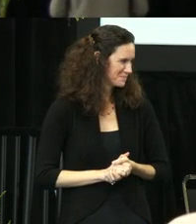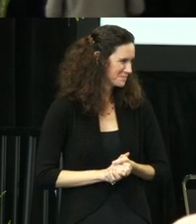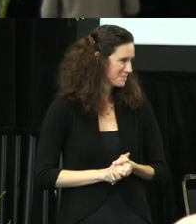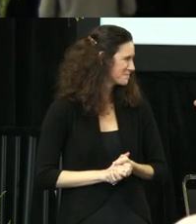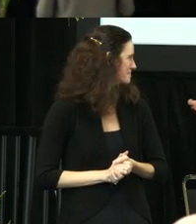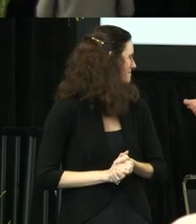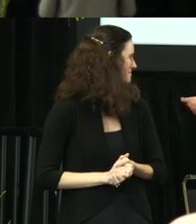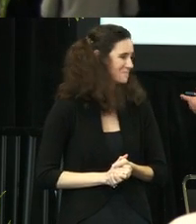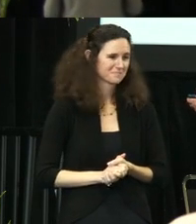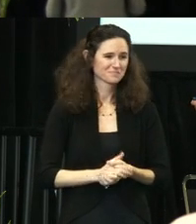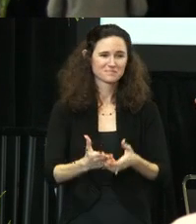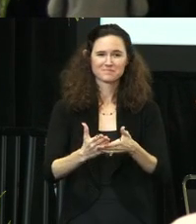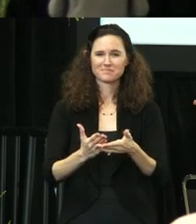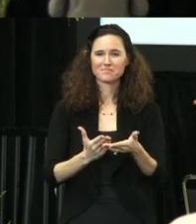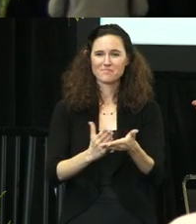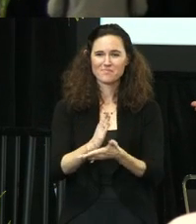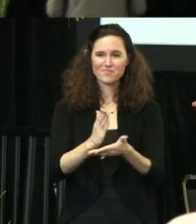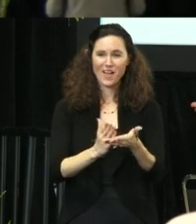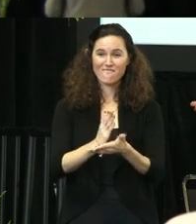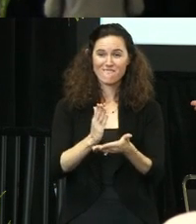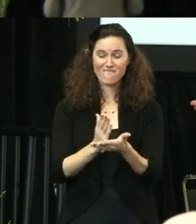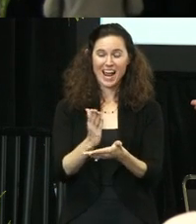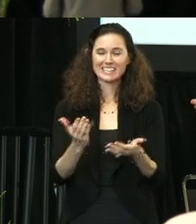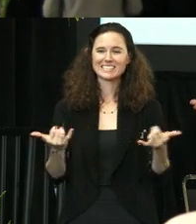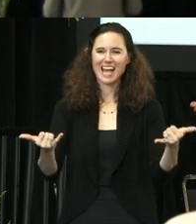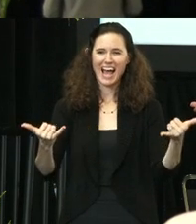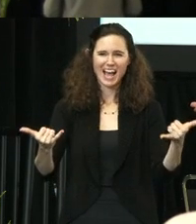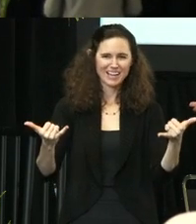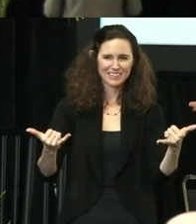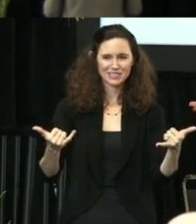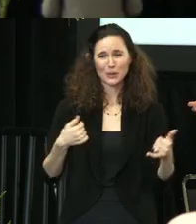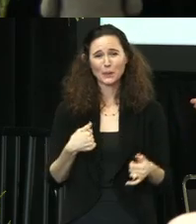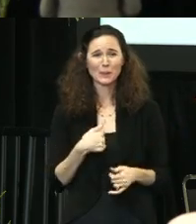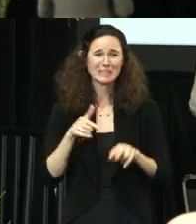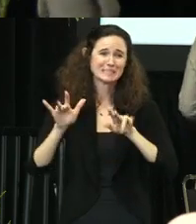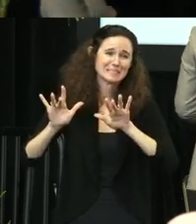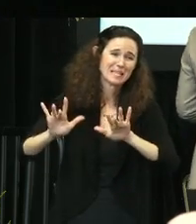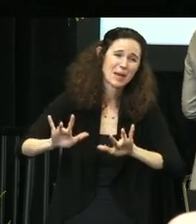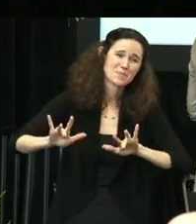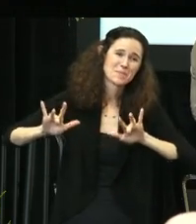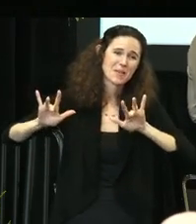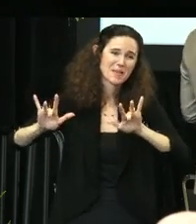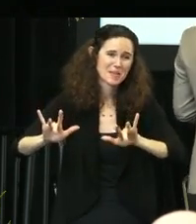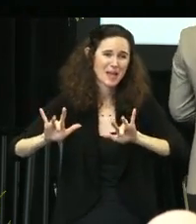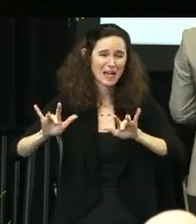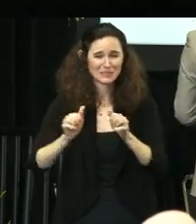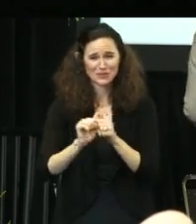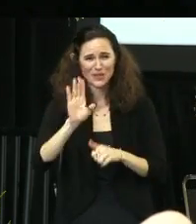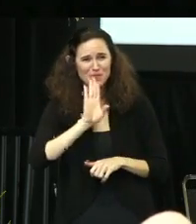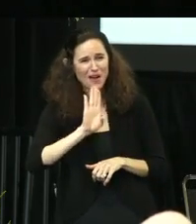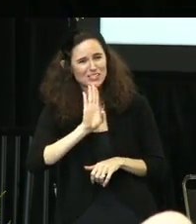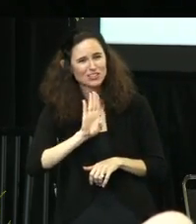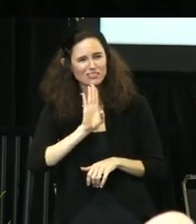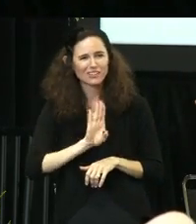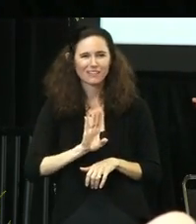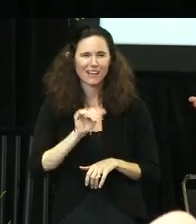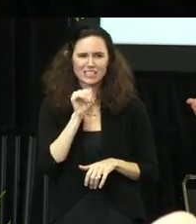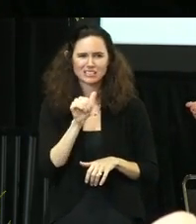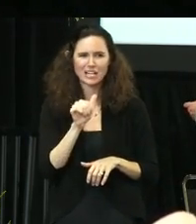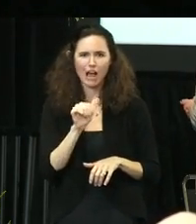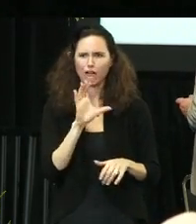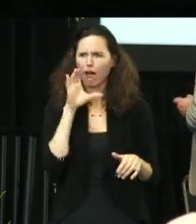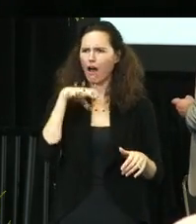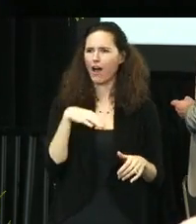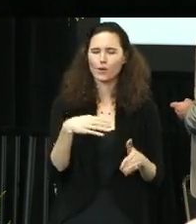All right, well, poor Mr. Puddles over here. We sympathize, right, with this frustration. It's not foreign to any of us. Whether